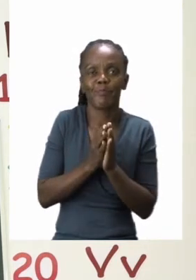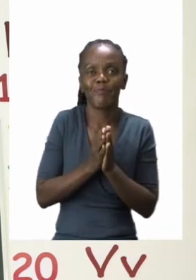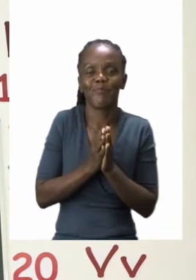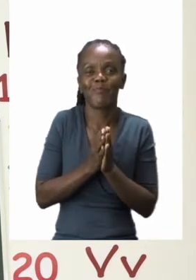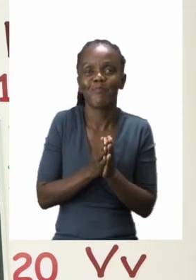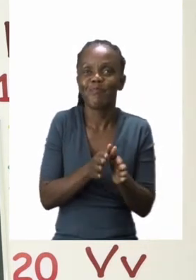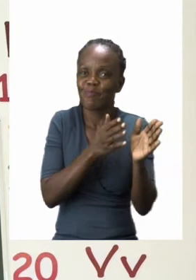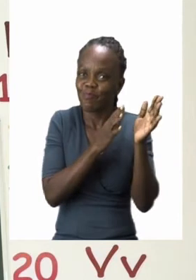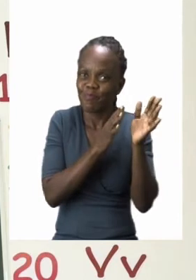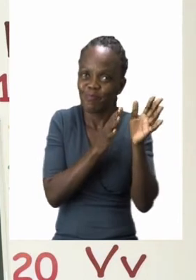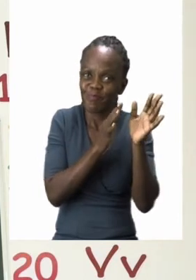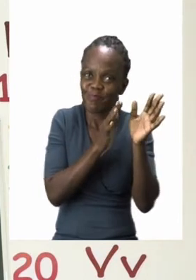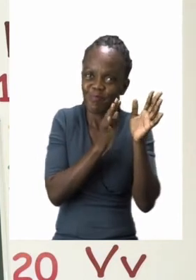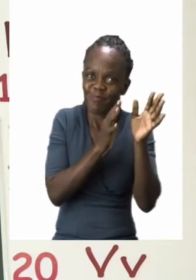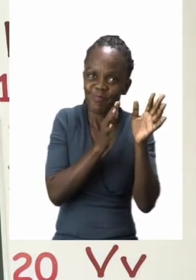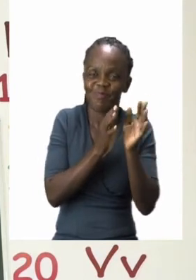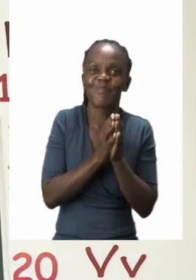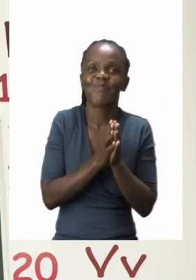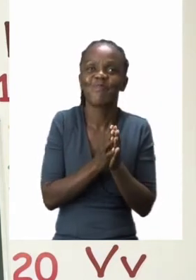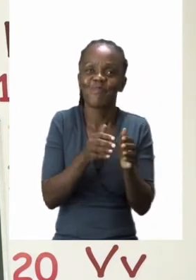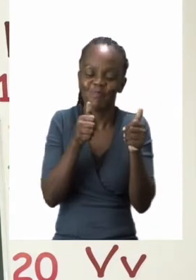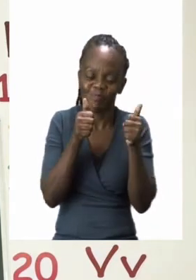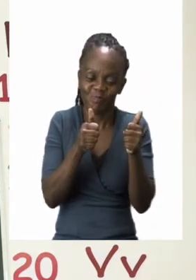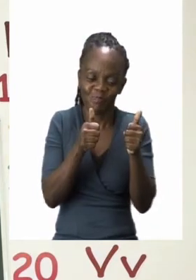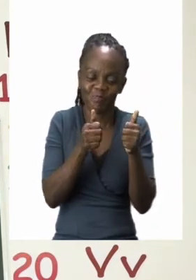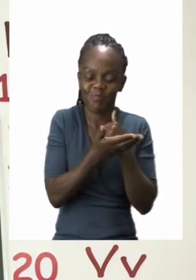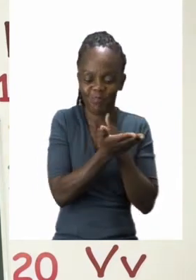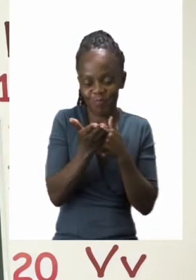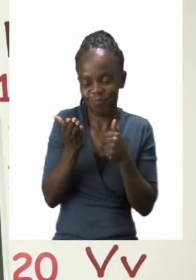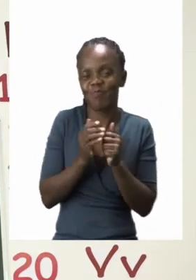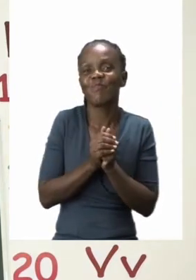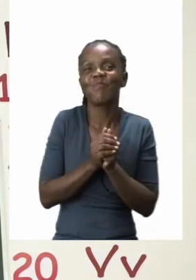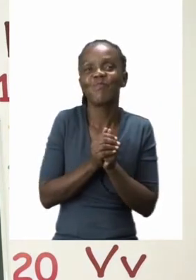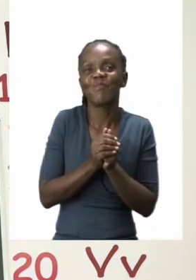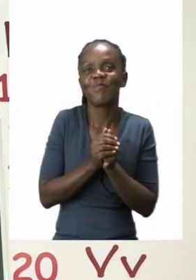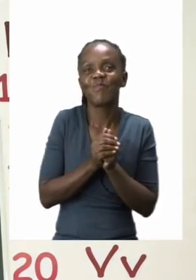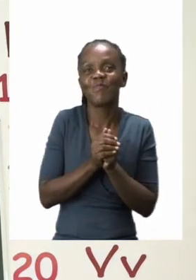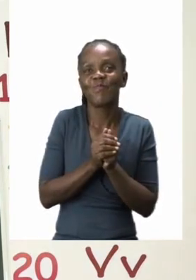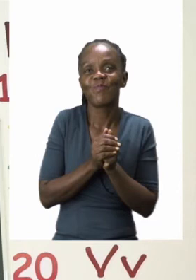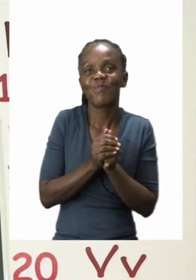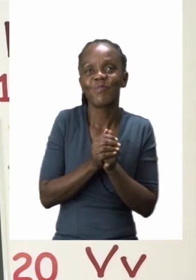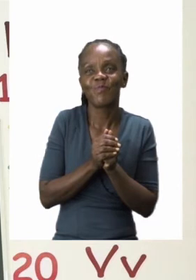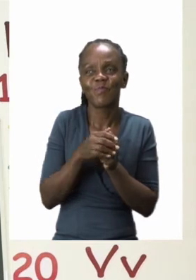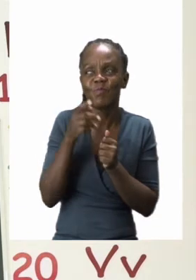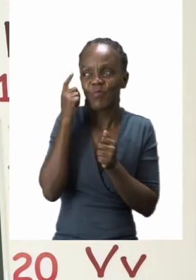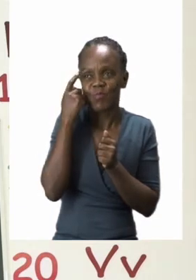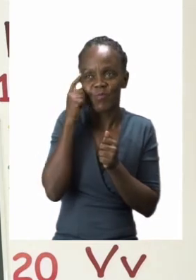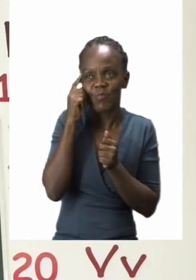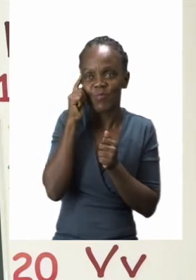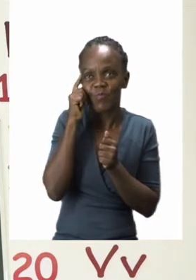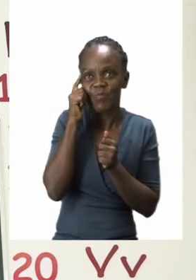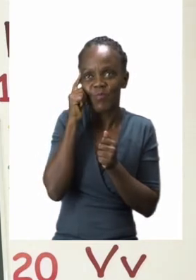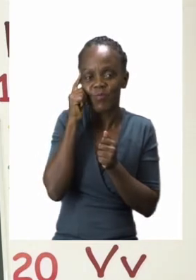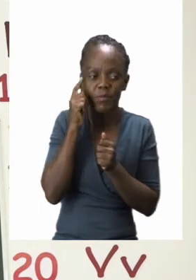away. Yay! Good job, everyone! I wonder, I saw him peeping